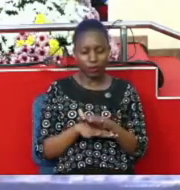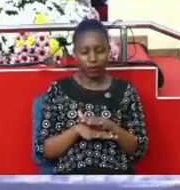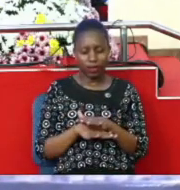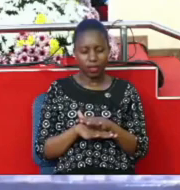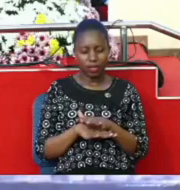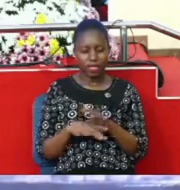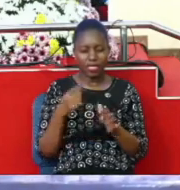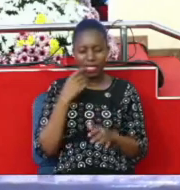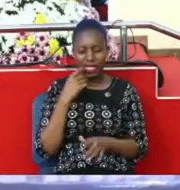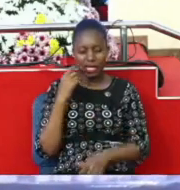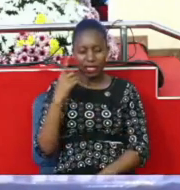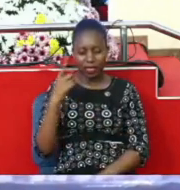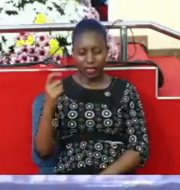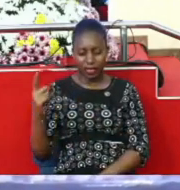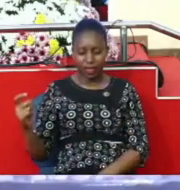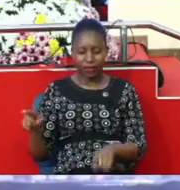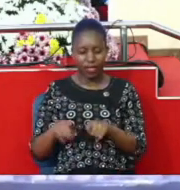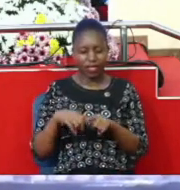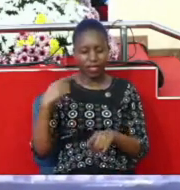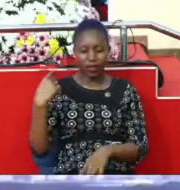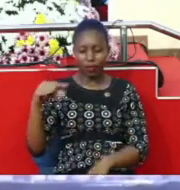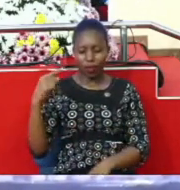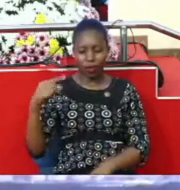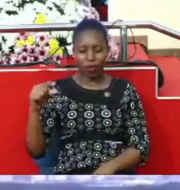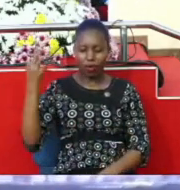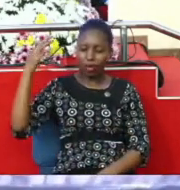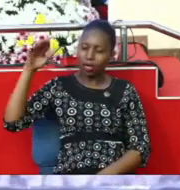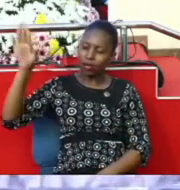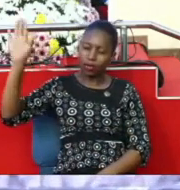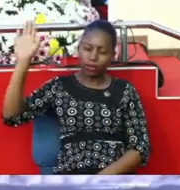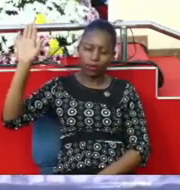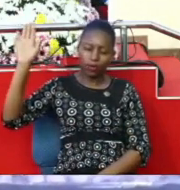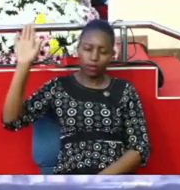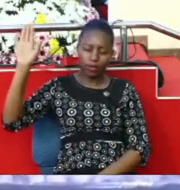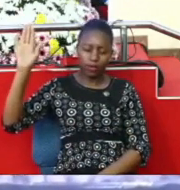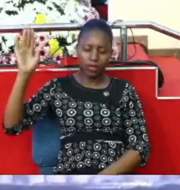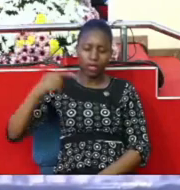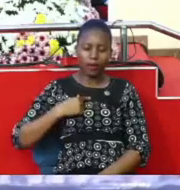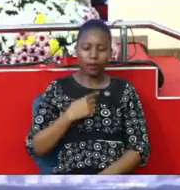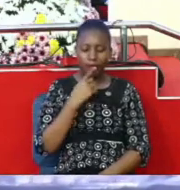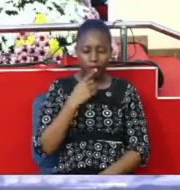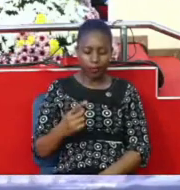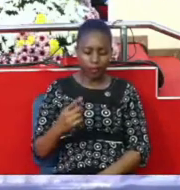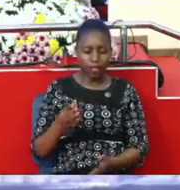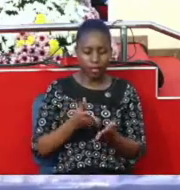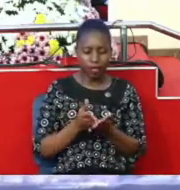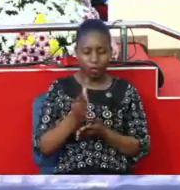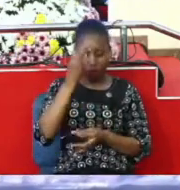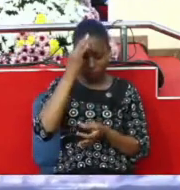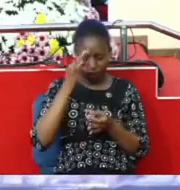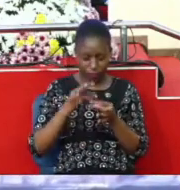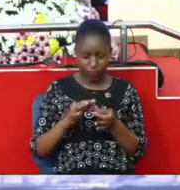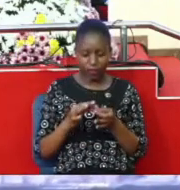gold are his. Cattle on a thousand are his. I speak that faith into them. Let that